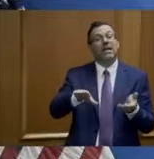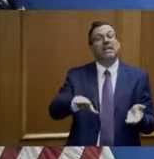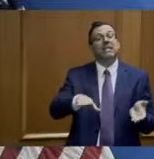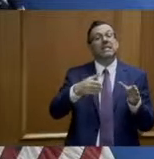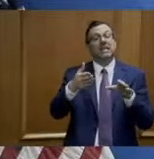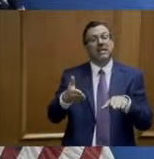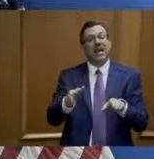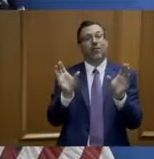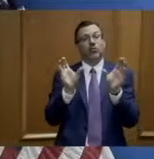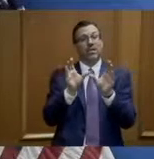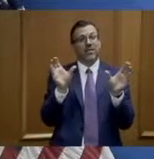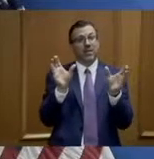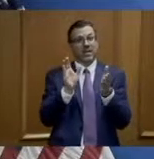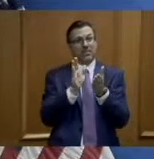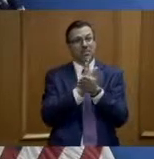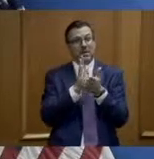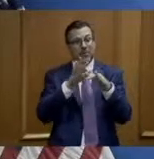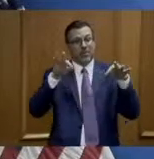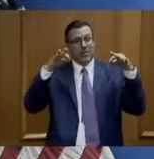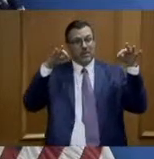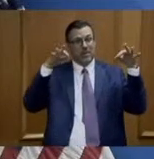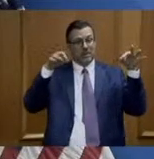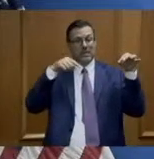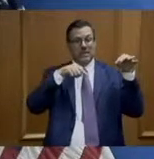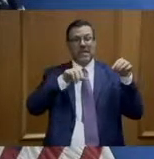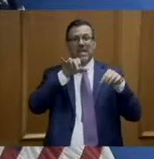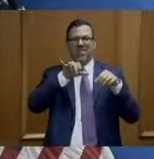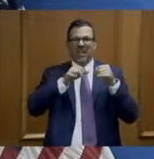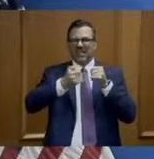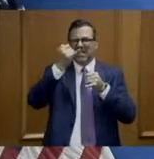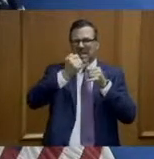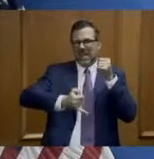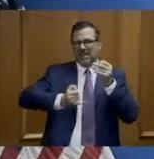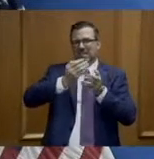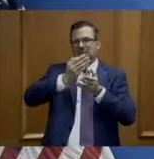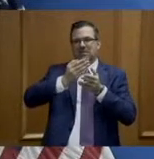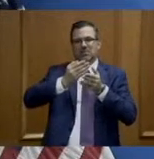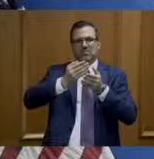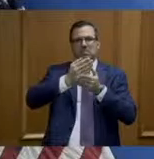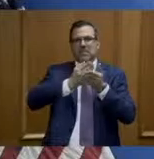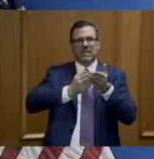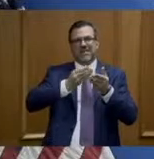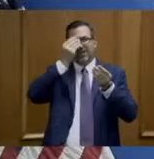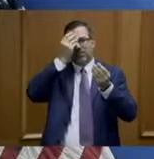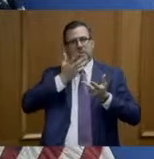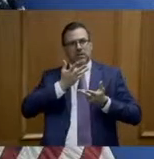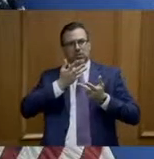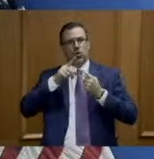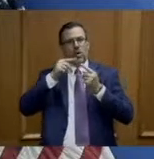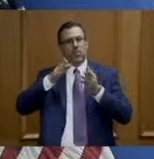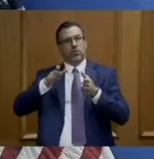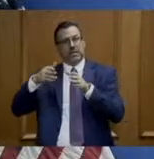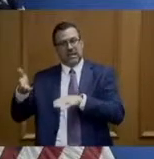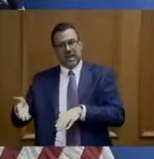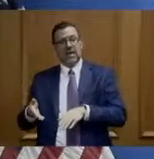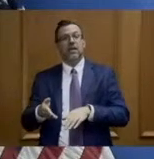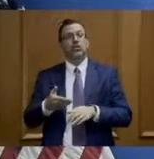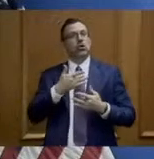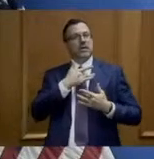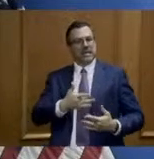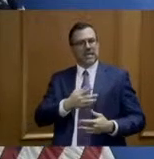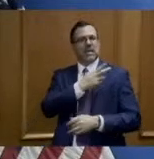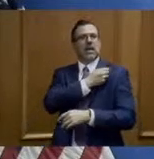that is the last piece of information typically that we get on deaths. We'll get notified first of, typically